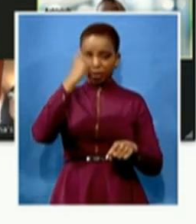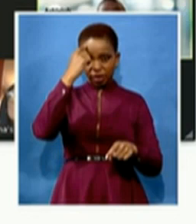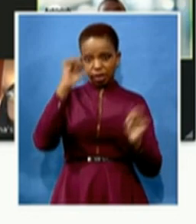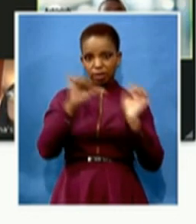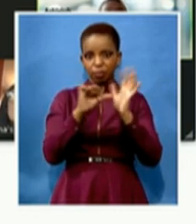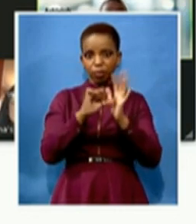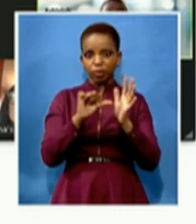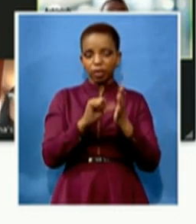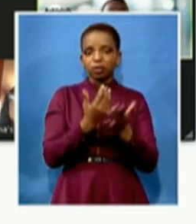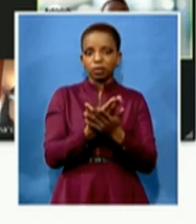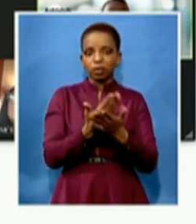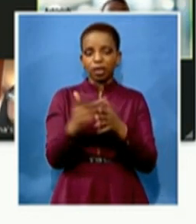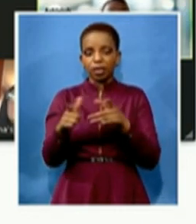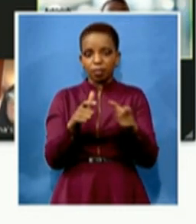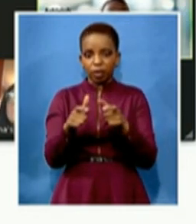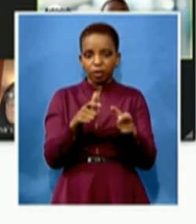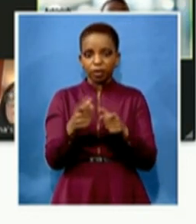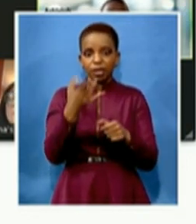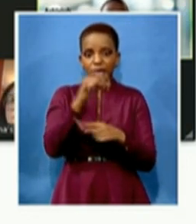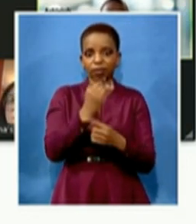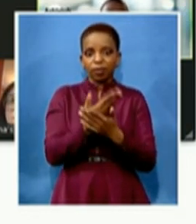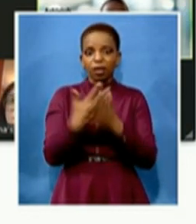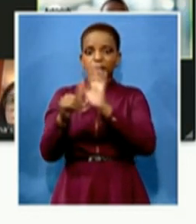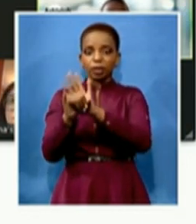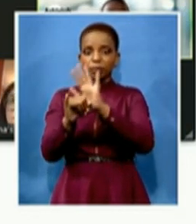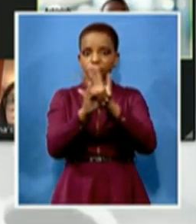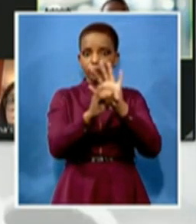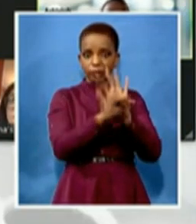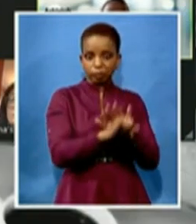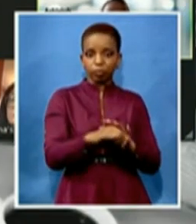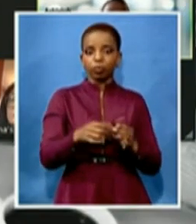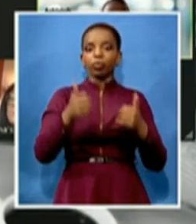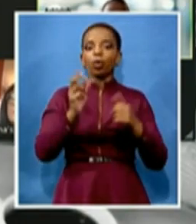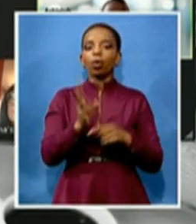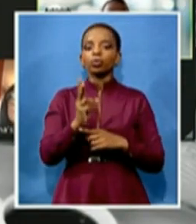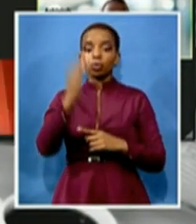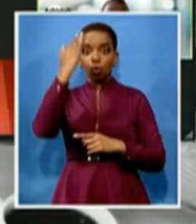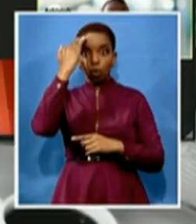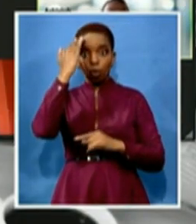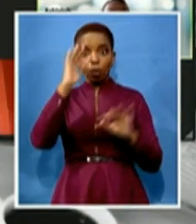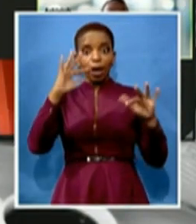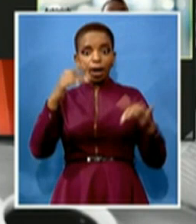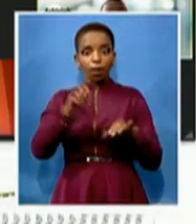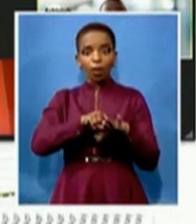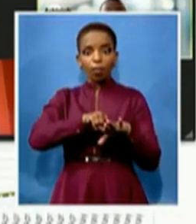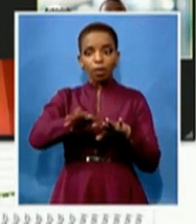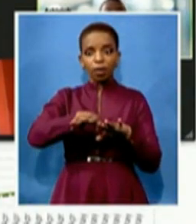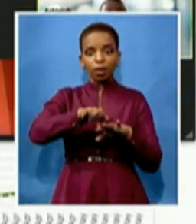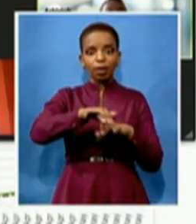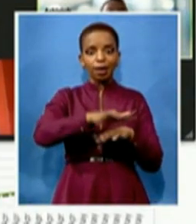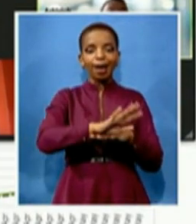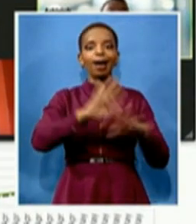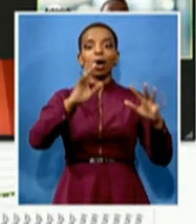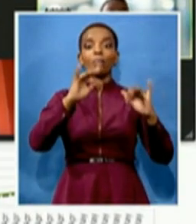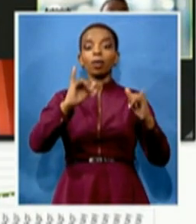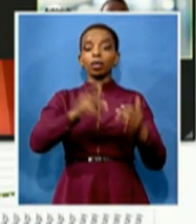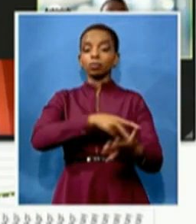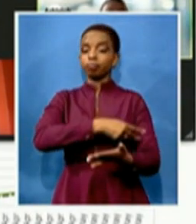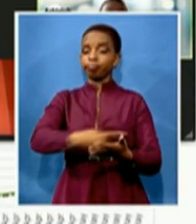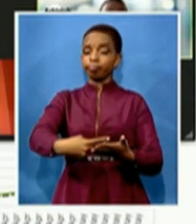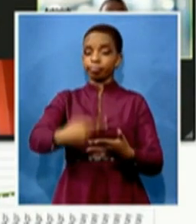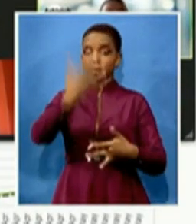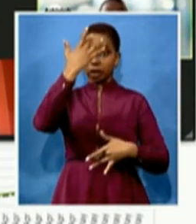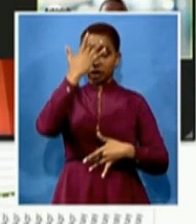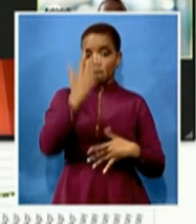spreads, but then also the severity thereof. So as we look at the assumptions, you could see